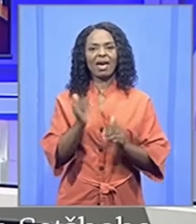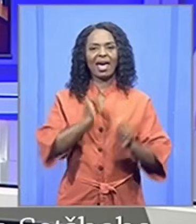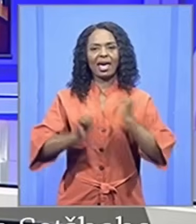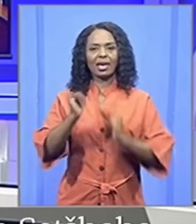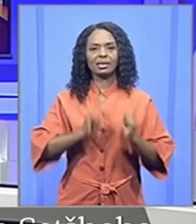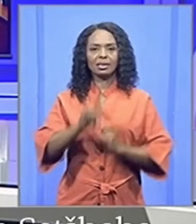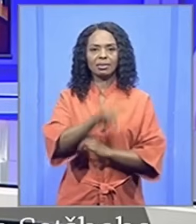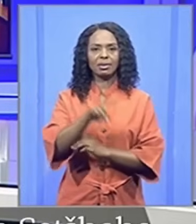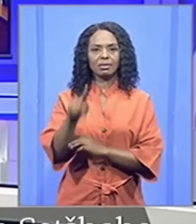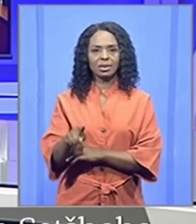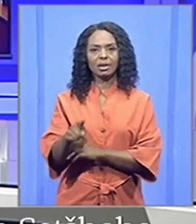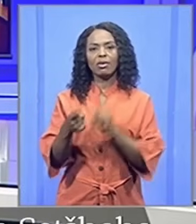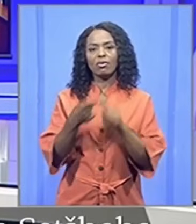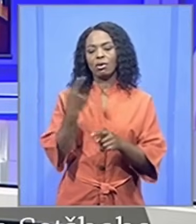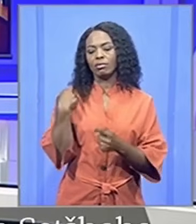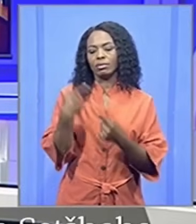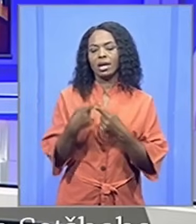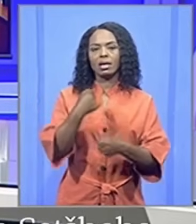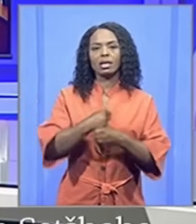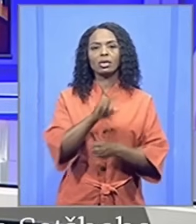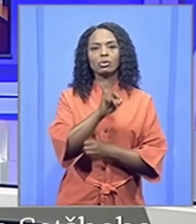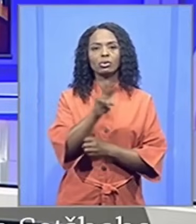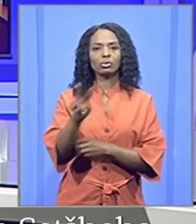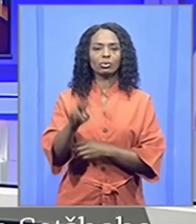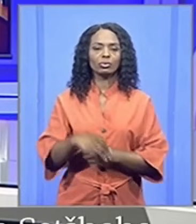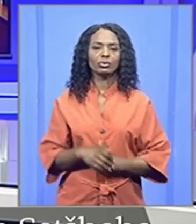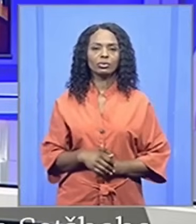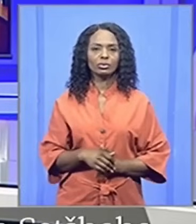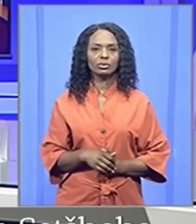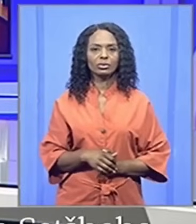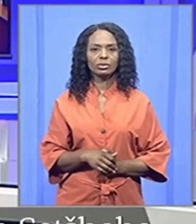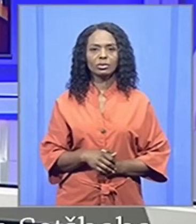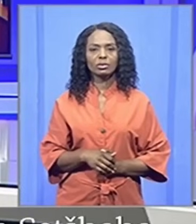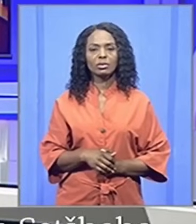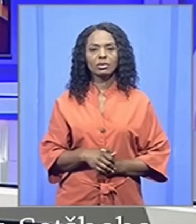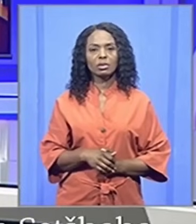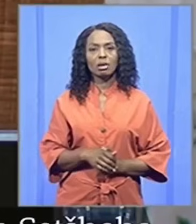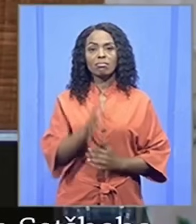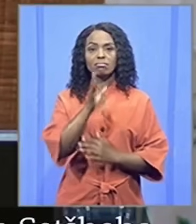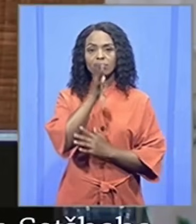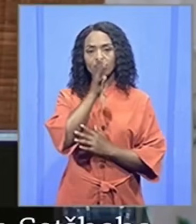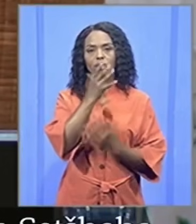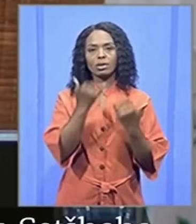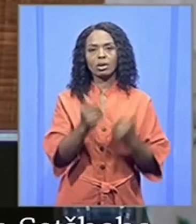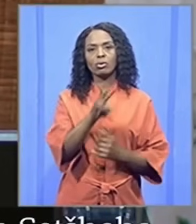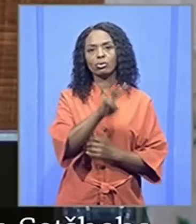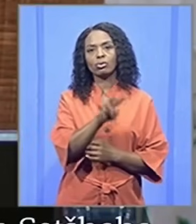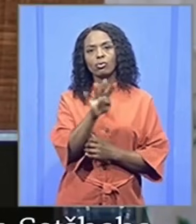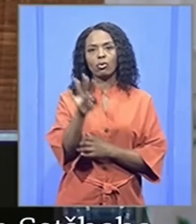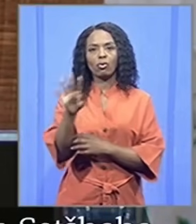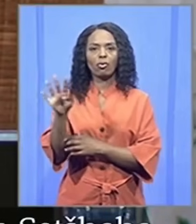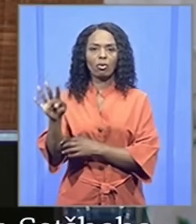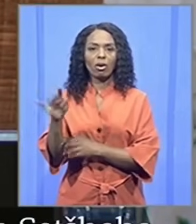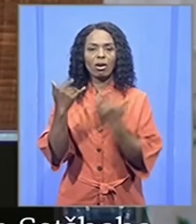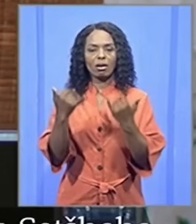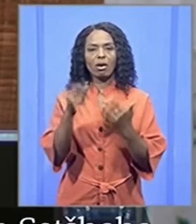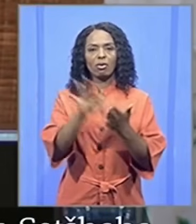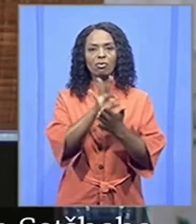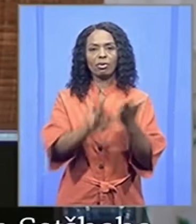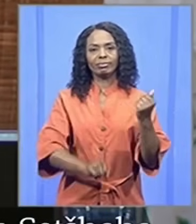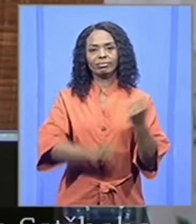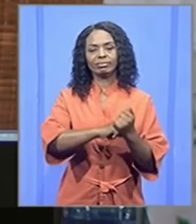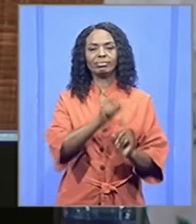wa setšhaba wa nakwana go tloga ka 2022. Maloko a makgolopedi 44 a boutetše